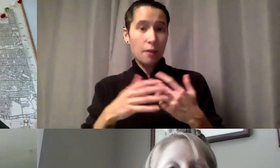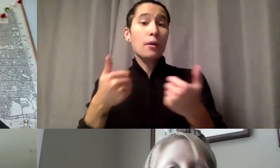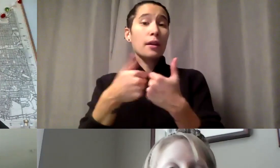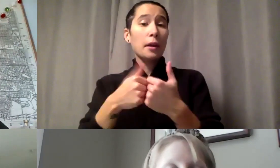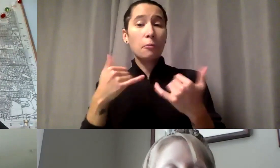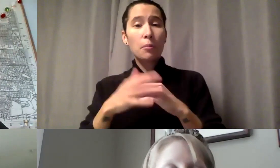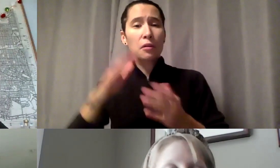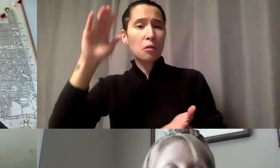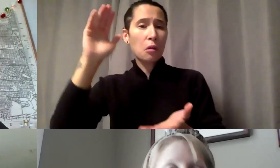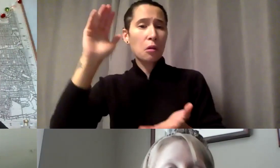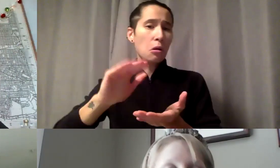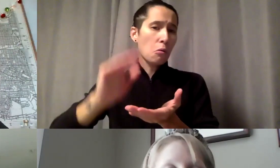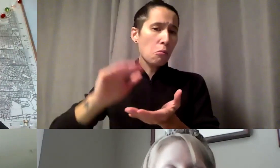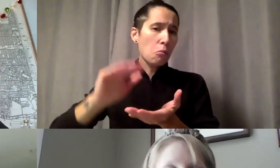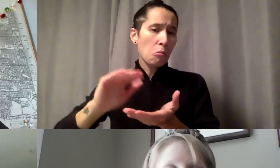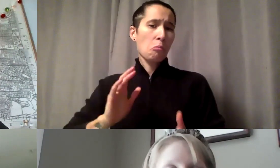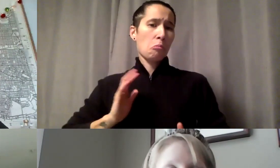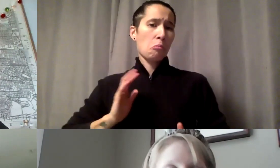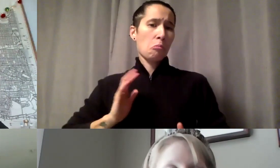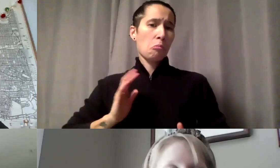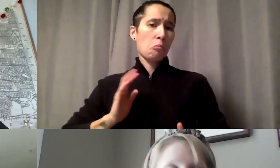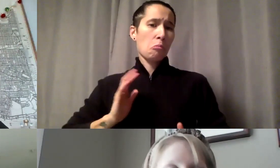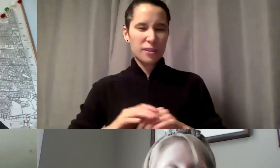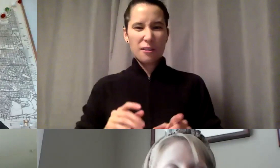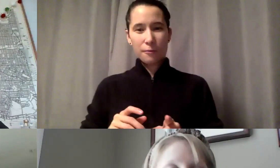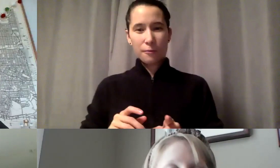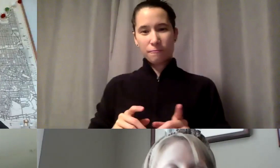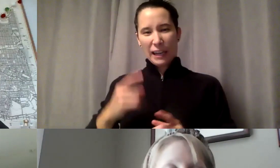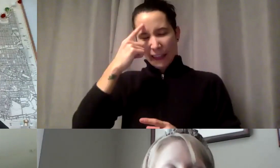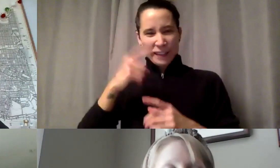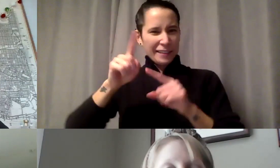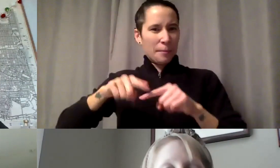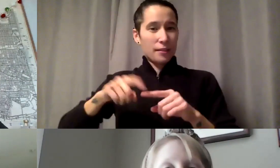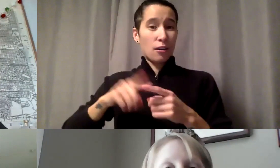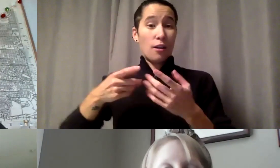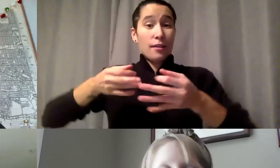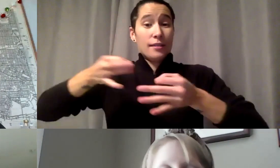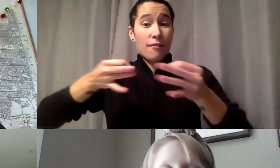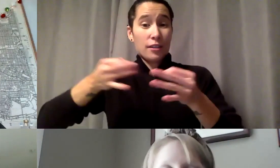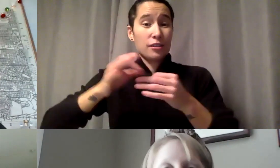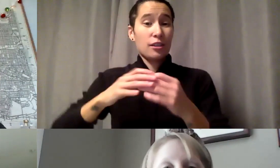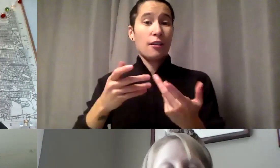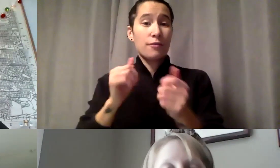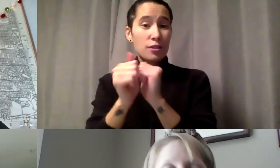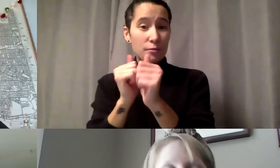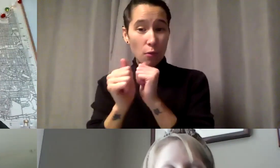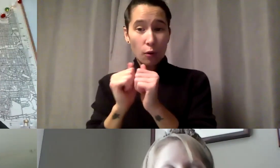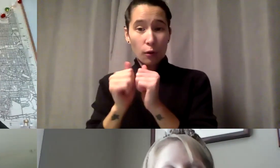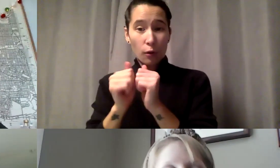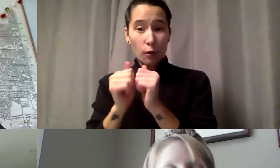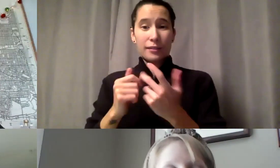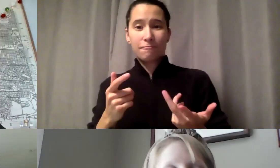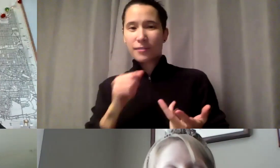I think there it's really about the definition of sport, and whether or not you can follow that guidance isn't